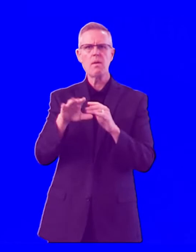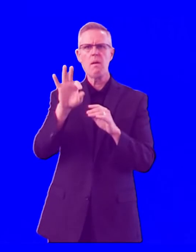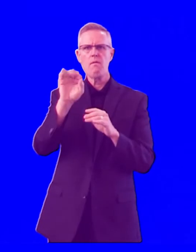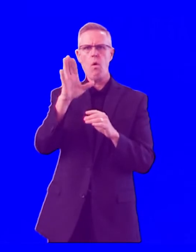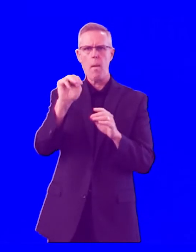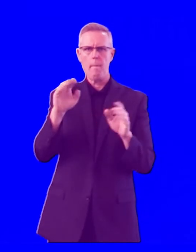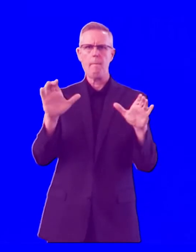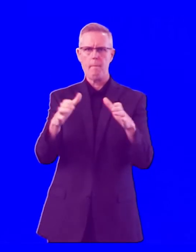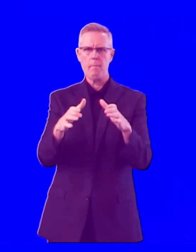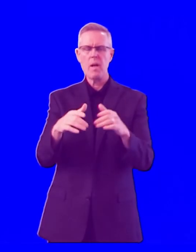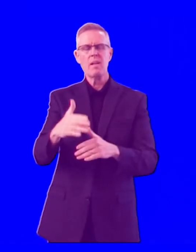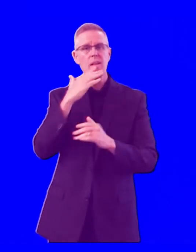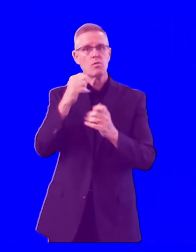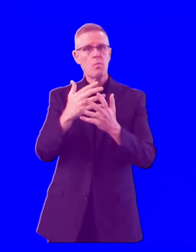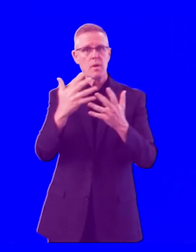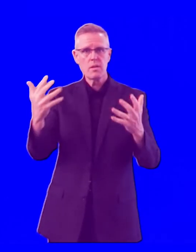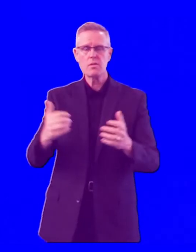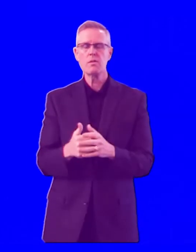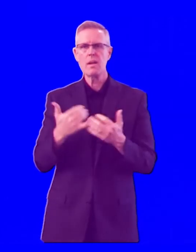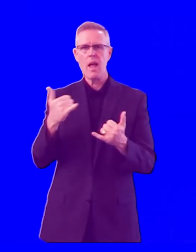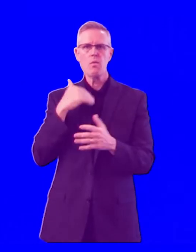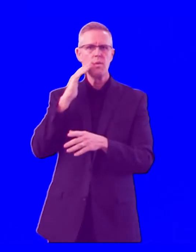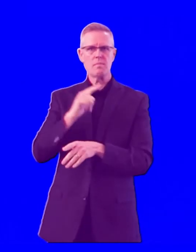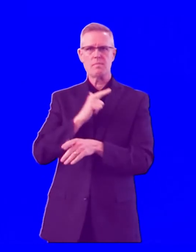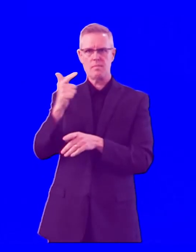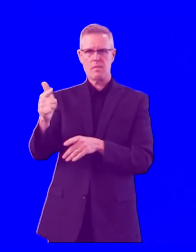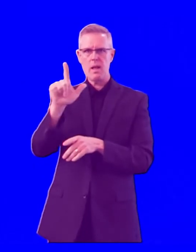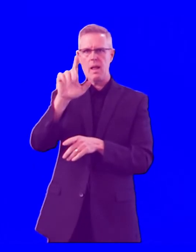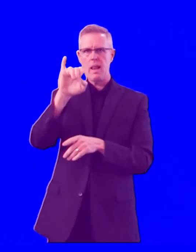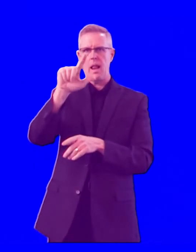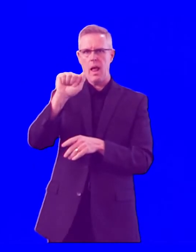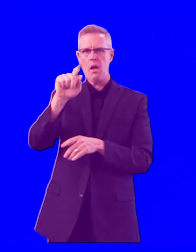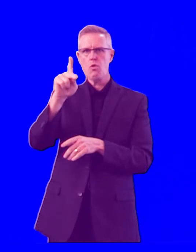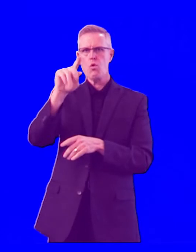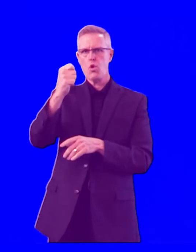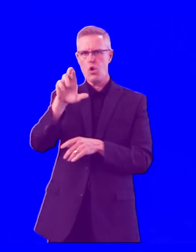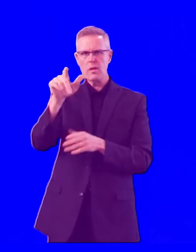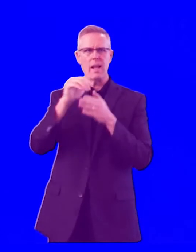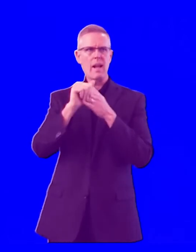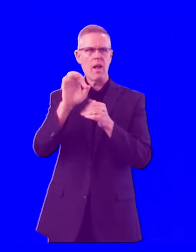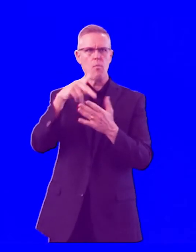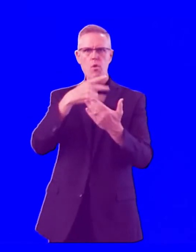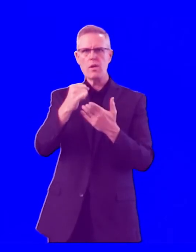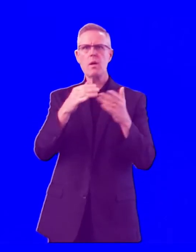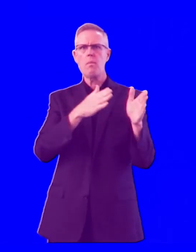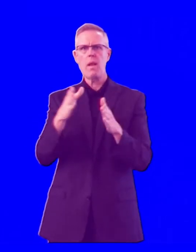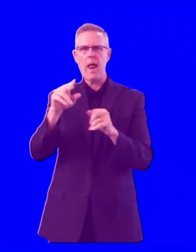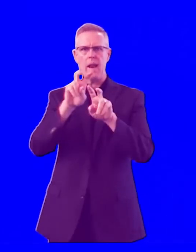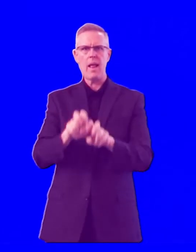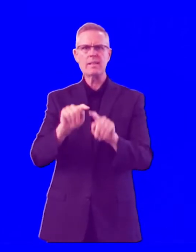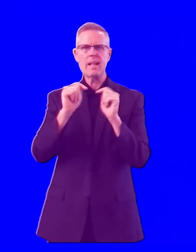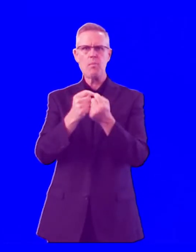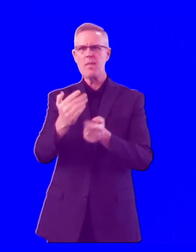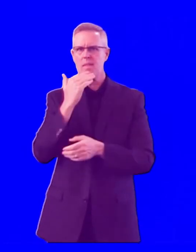conversation started. Thank you so much. I'm now going to present Lila Kruger, who is the lead of the Project Planning and Analysis team. Thank